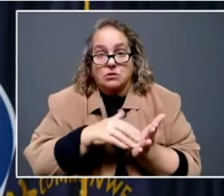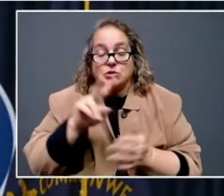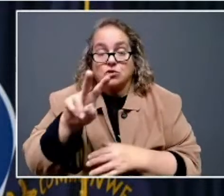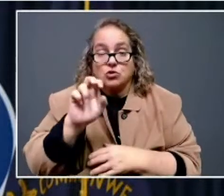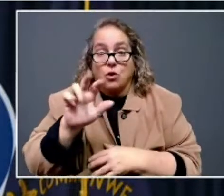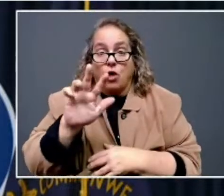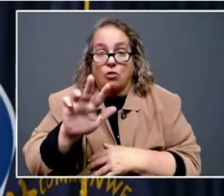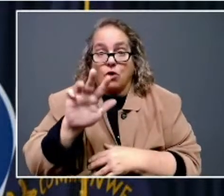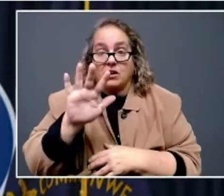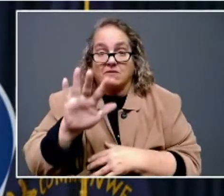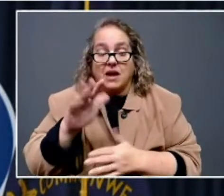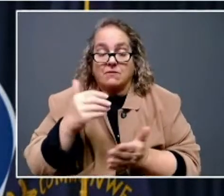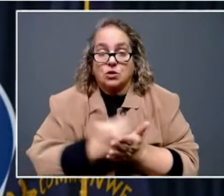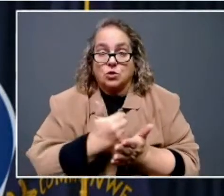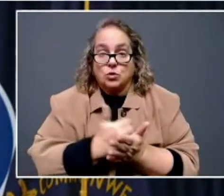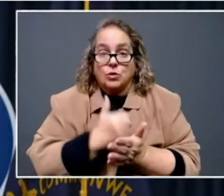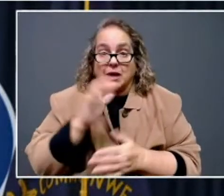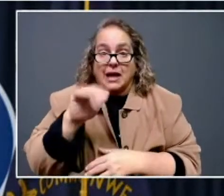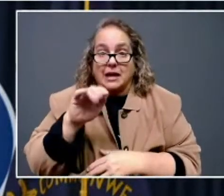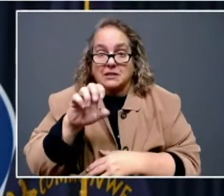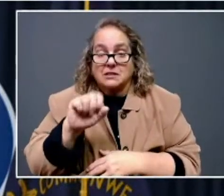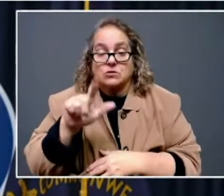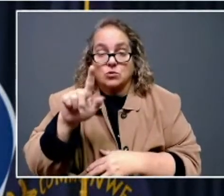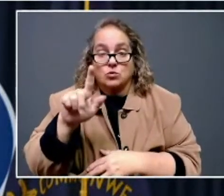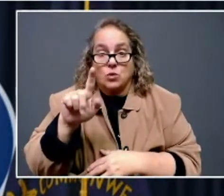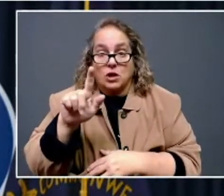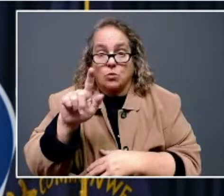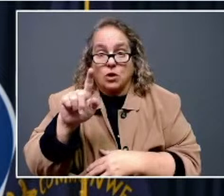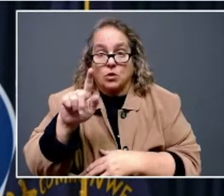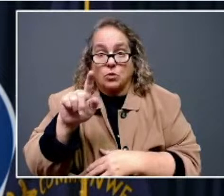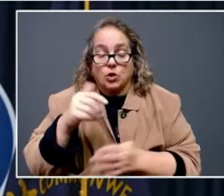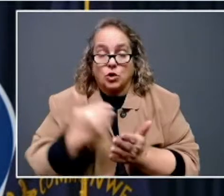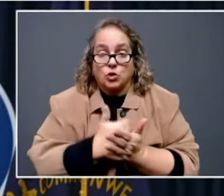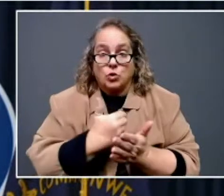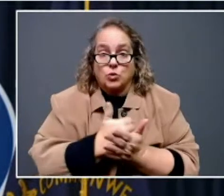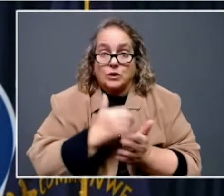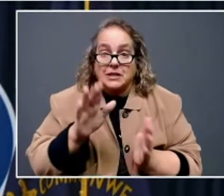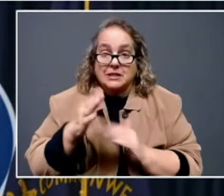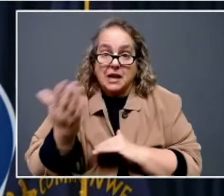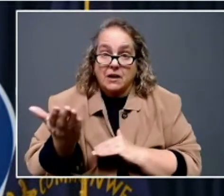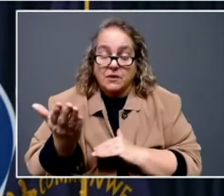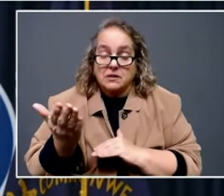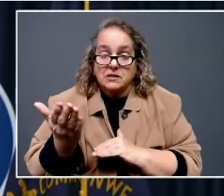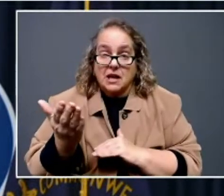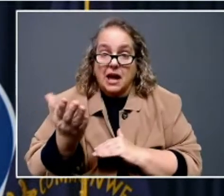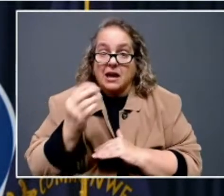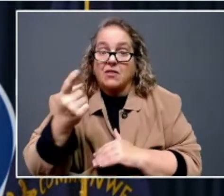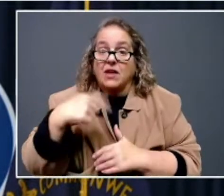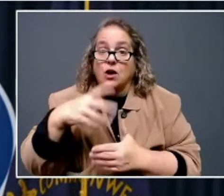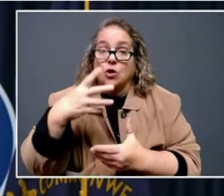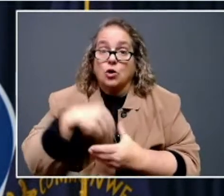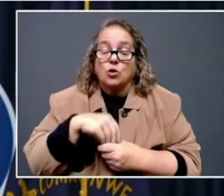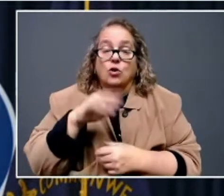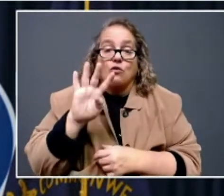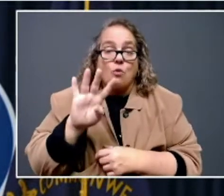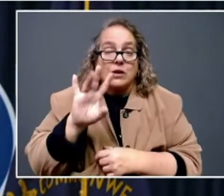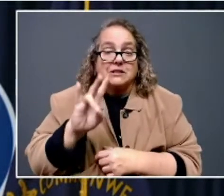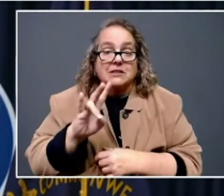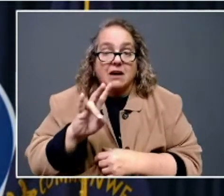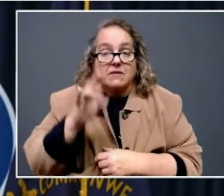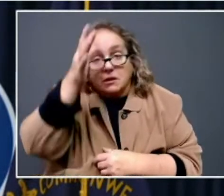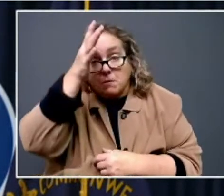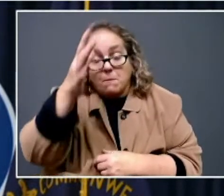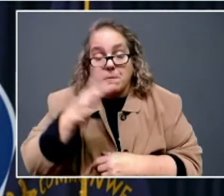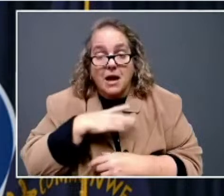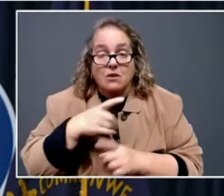5,235 new cases, 21 new deaths, and they include a 47-year-old man